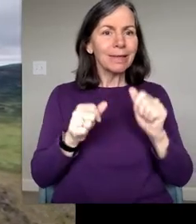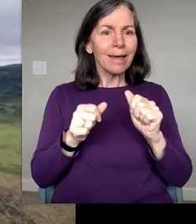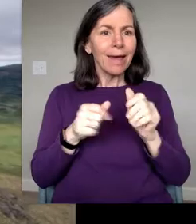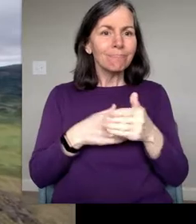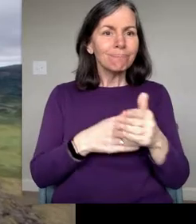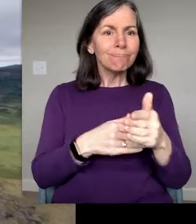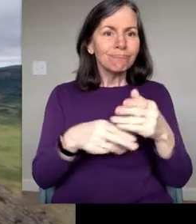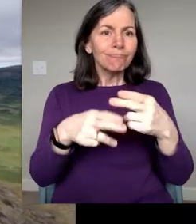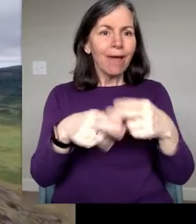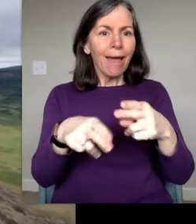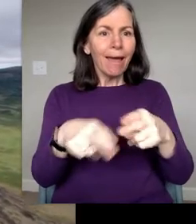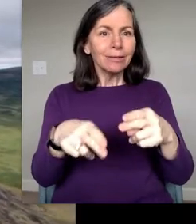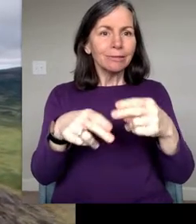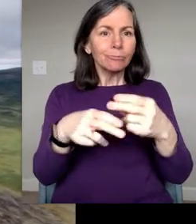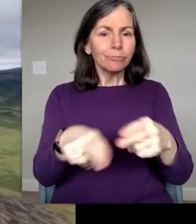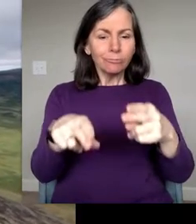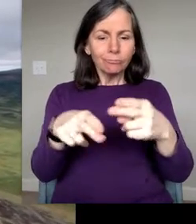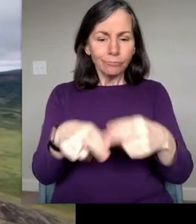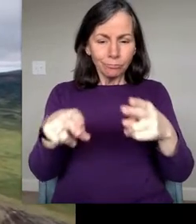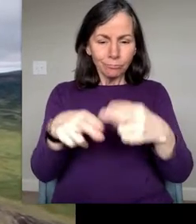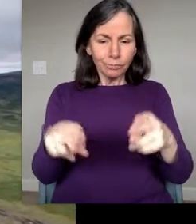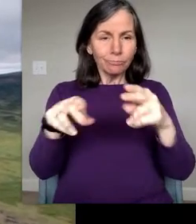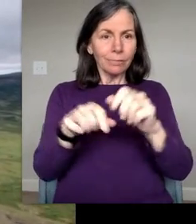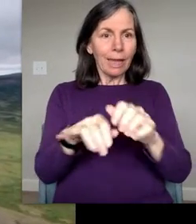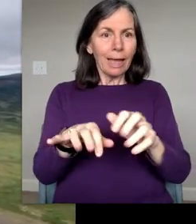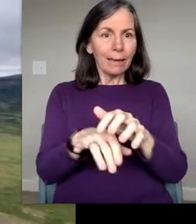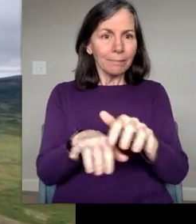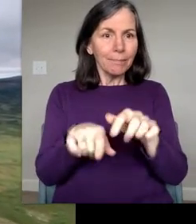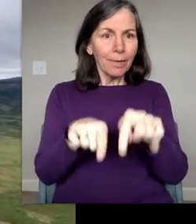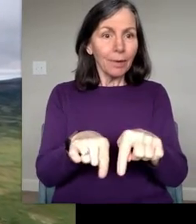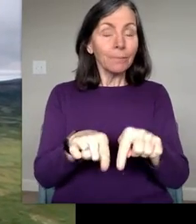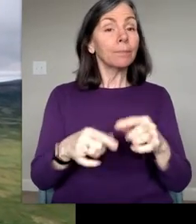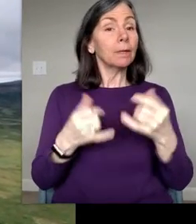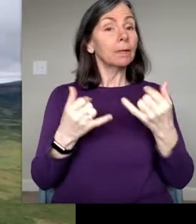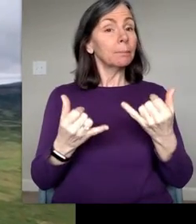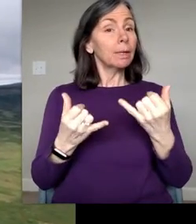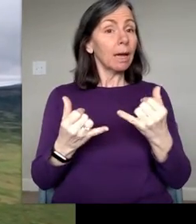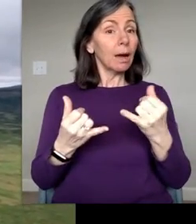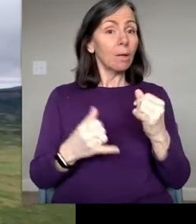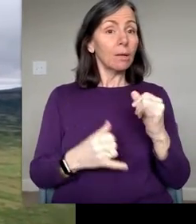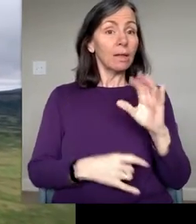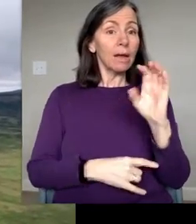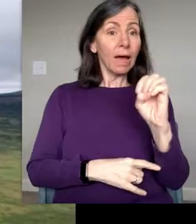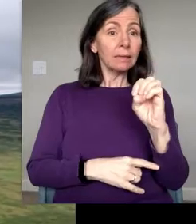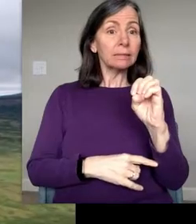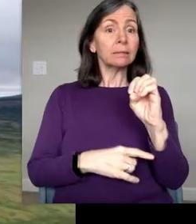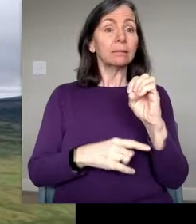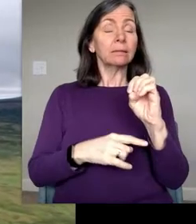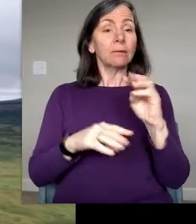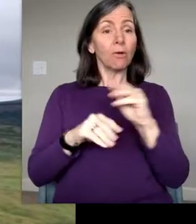But as the ice-free land began to rise, streams and the fish in them were cut off from the sea.